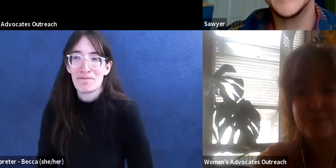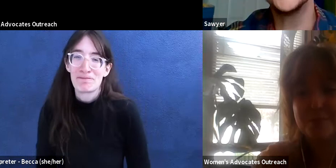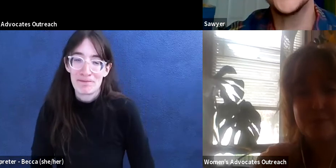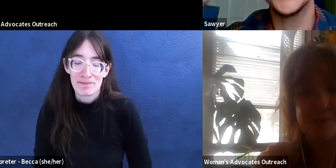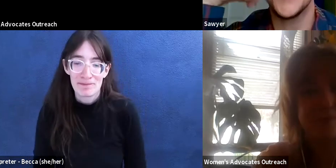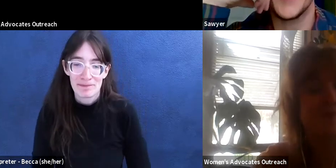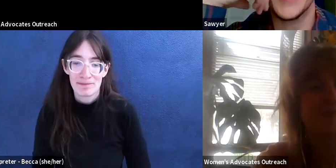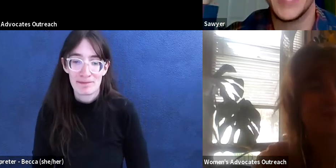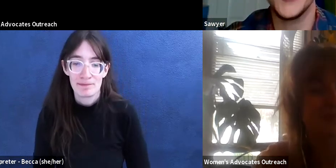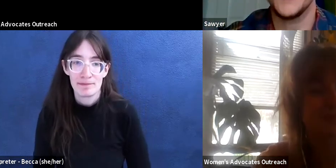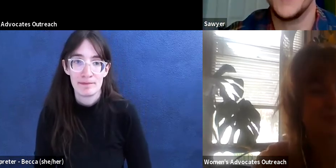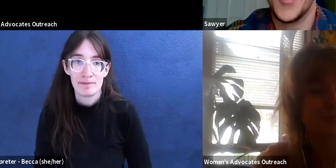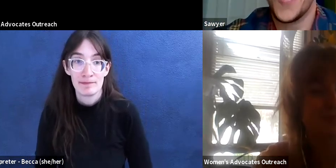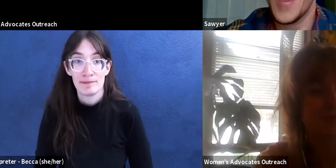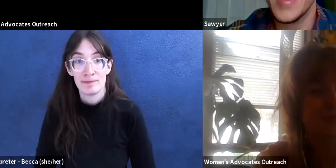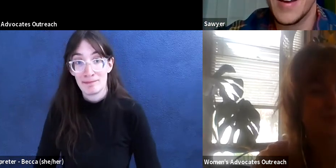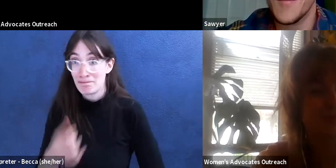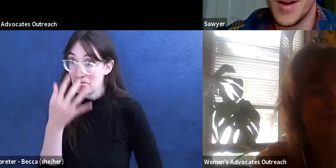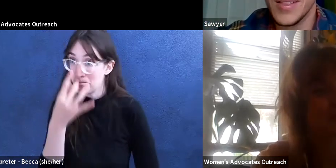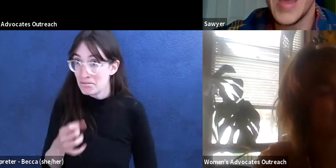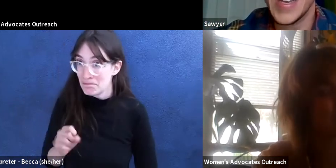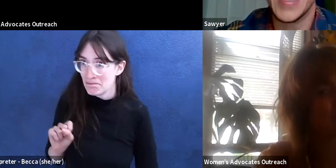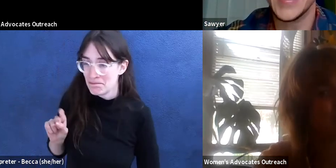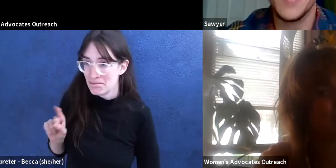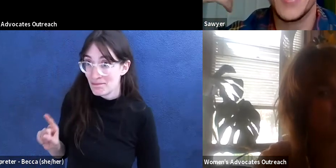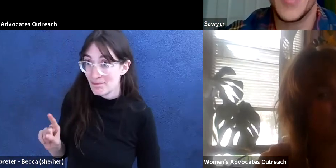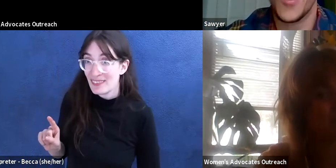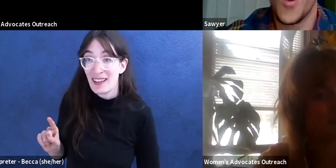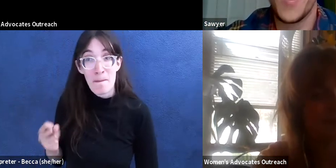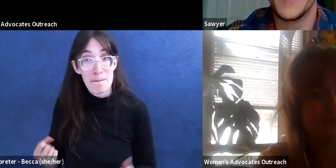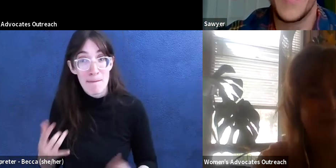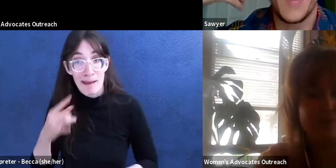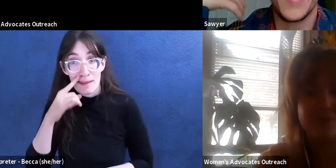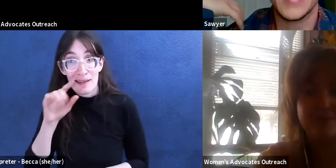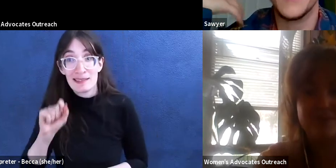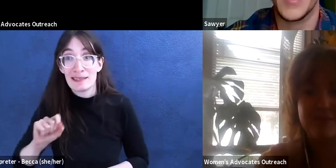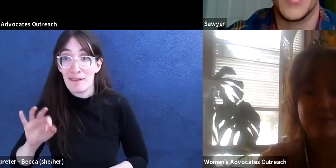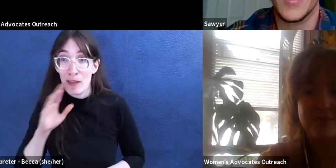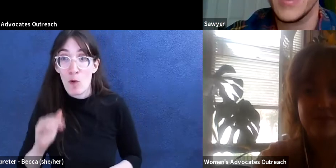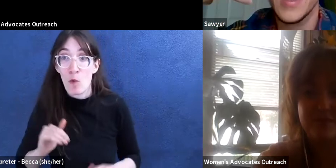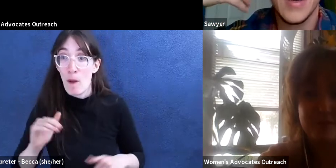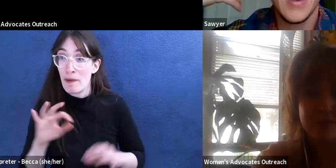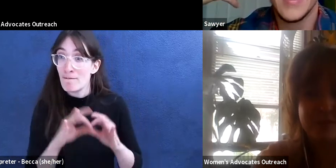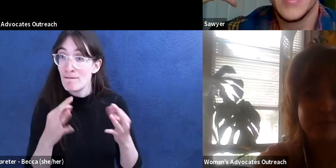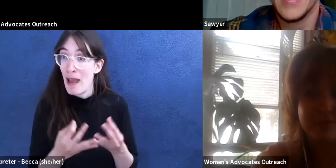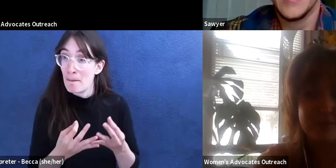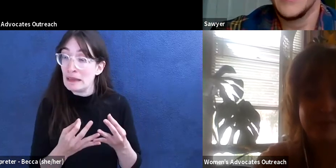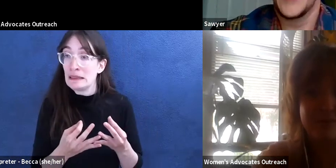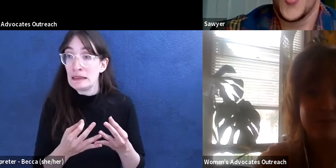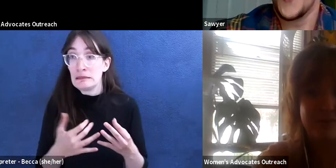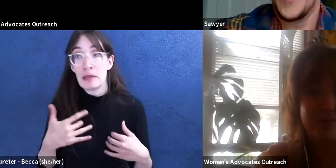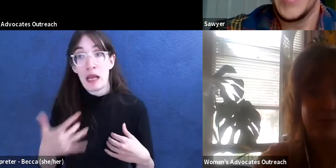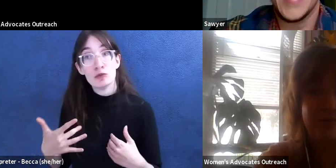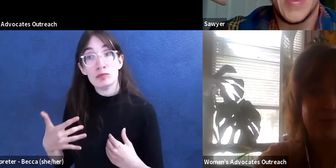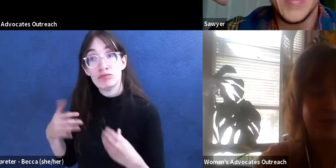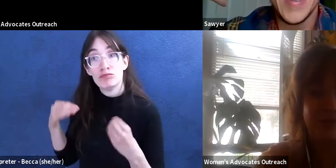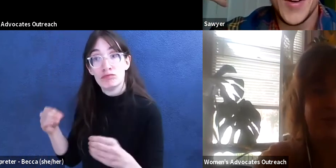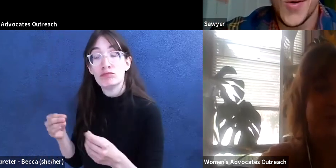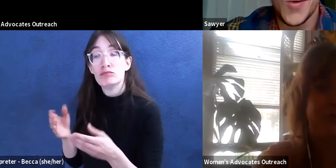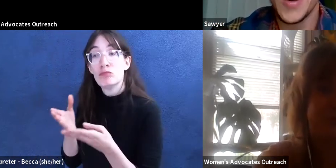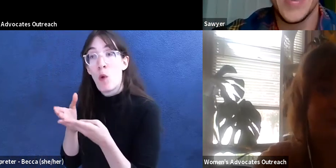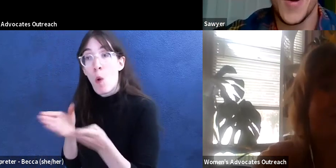send this message that like, it's okay for kids to be asked to keep secrets for